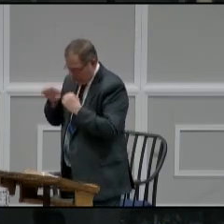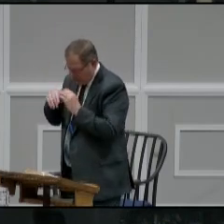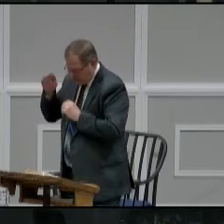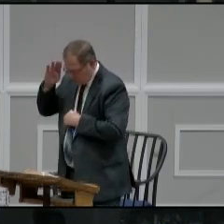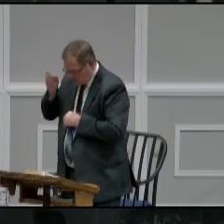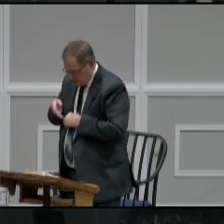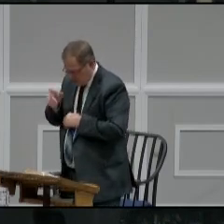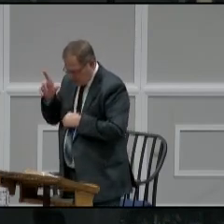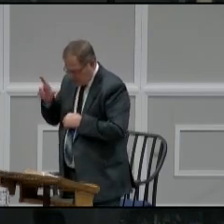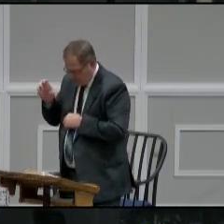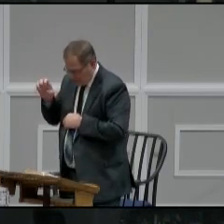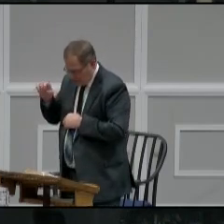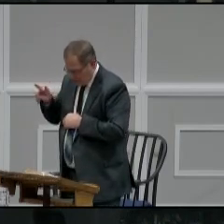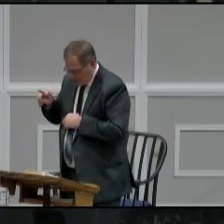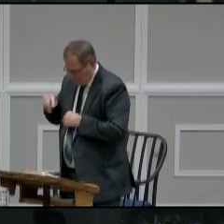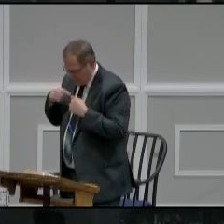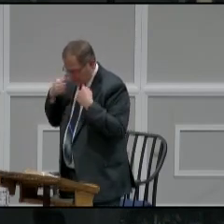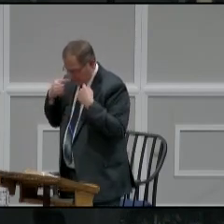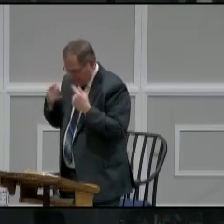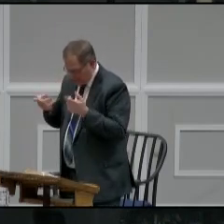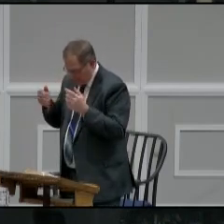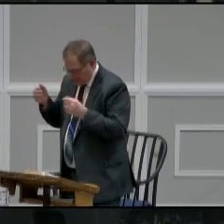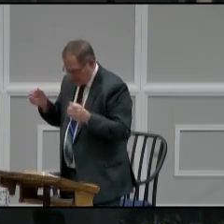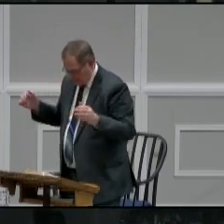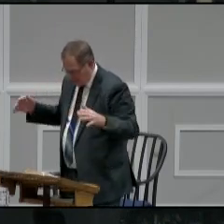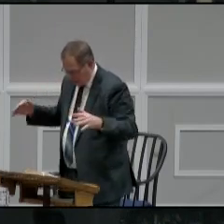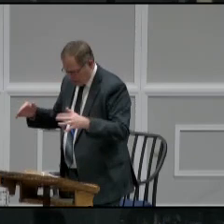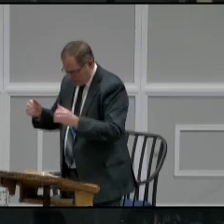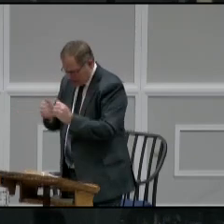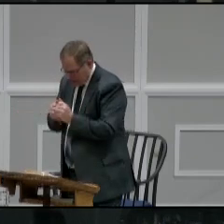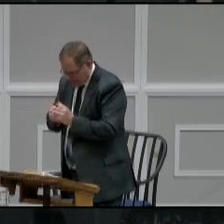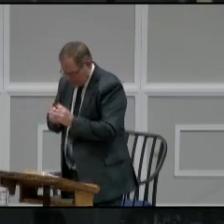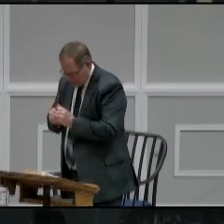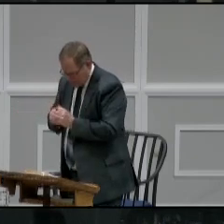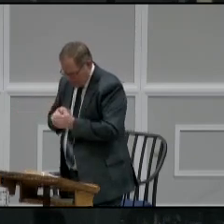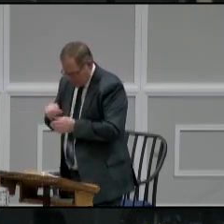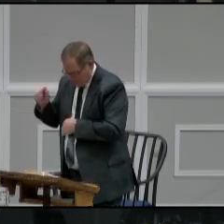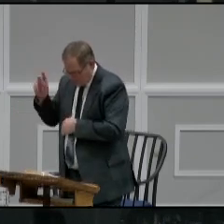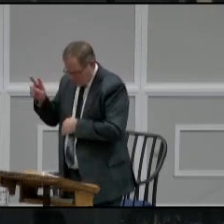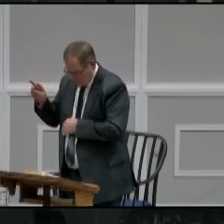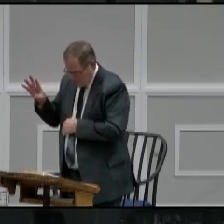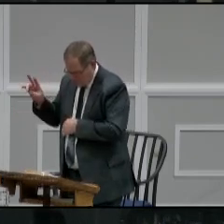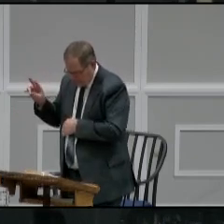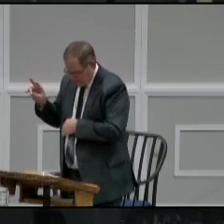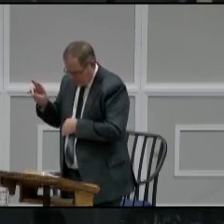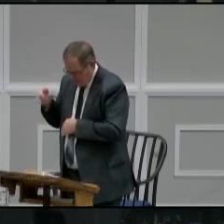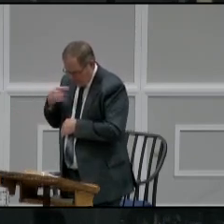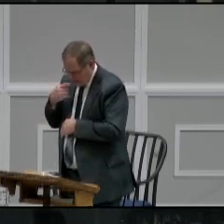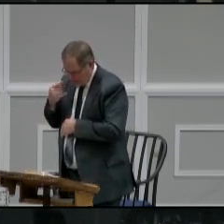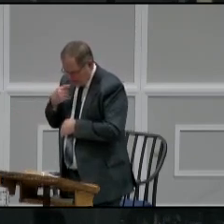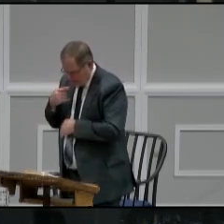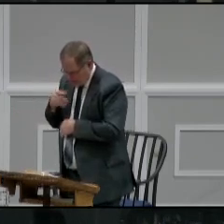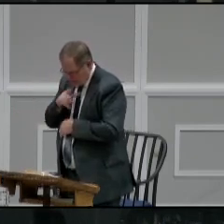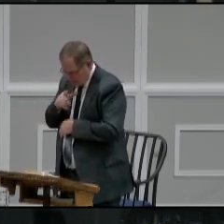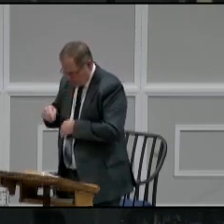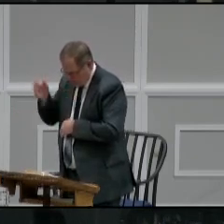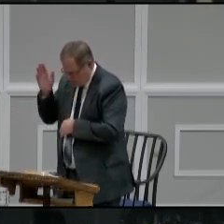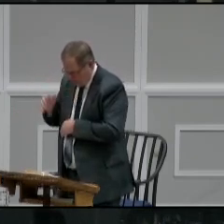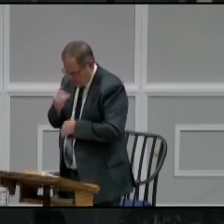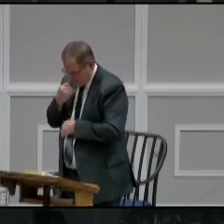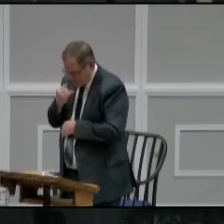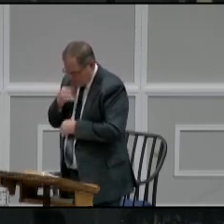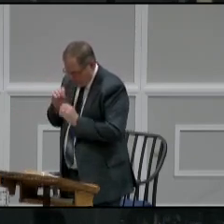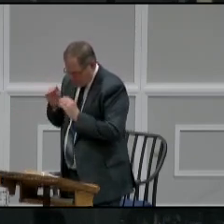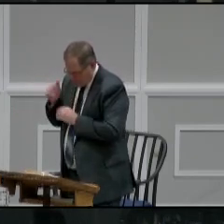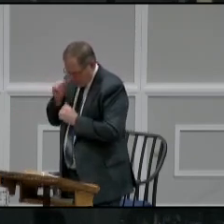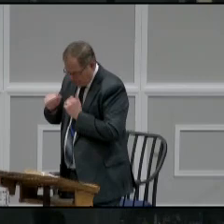said unto them, thus saith the Lord God of Israel, put every man his sword by his side, and go in and out from gate to gate throughout the camp, and slay every man his brother, and every man his companion, and every